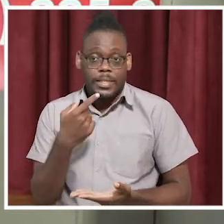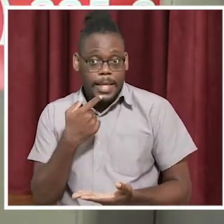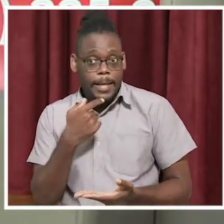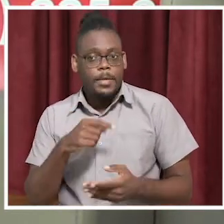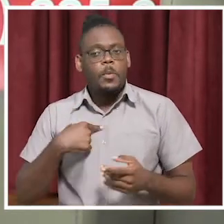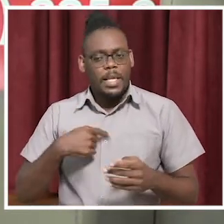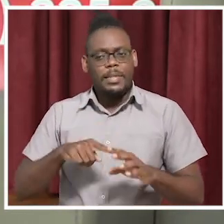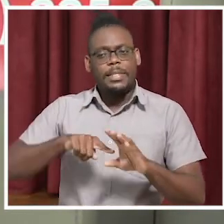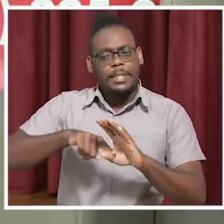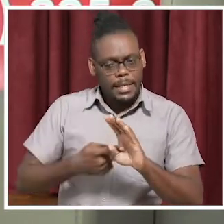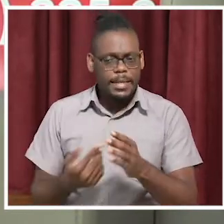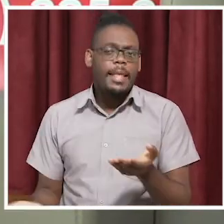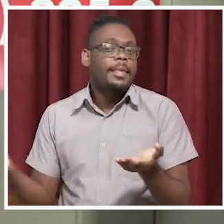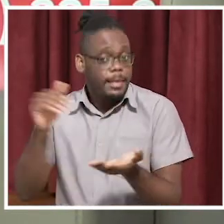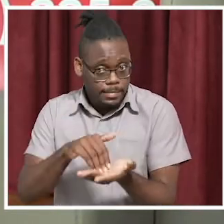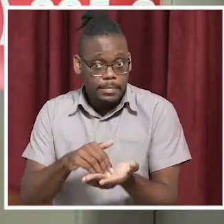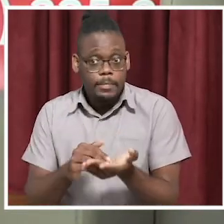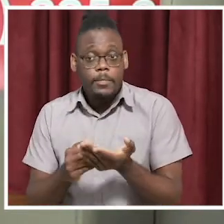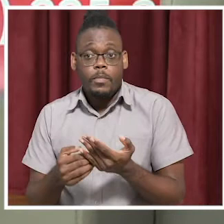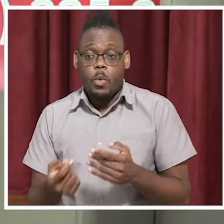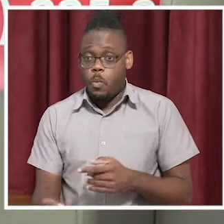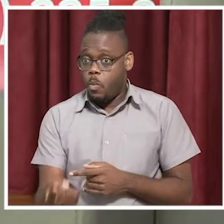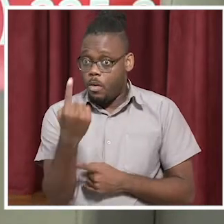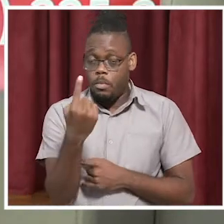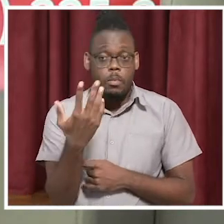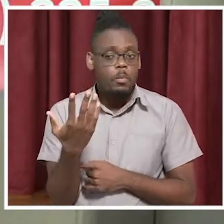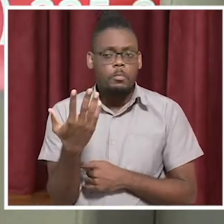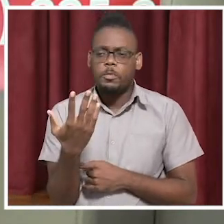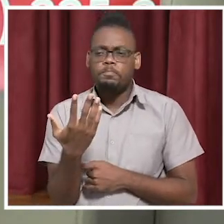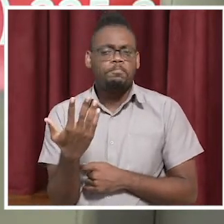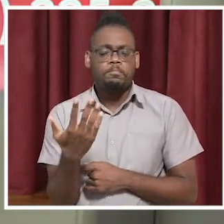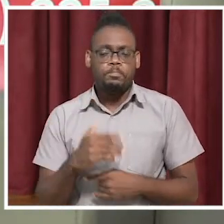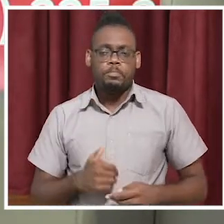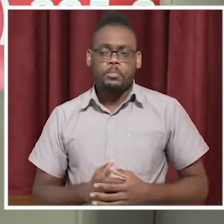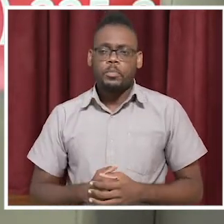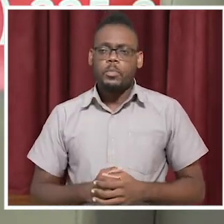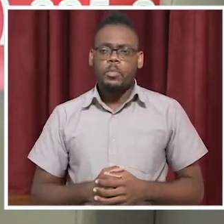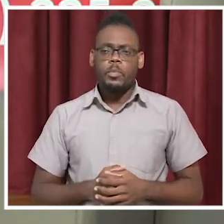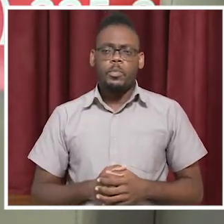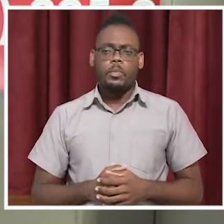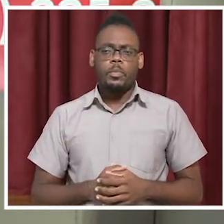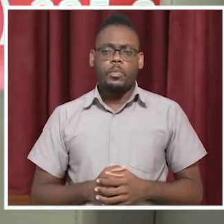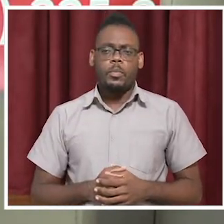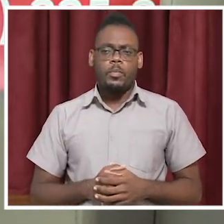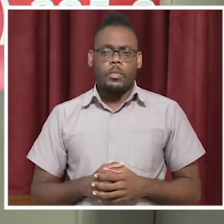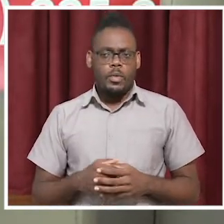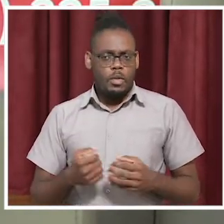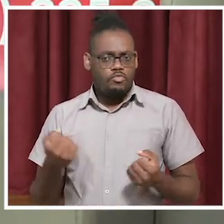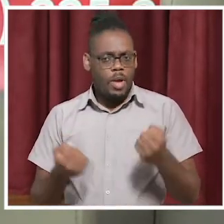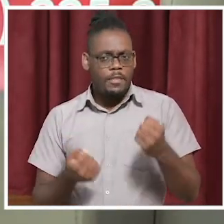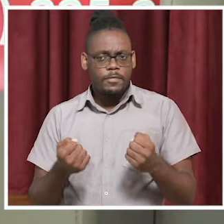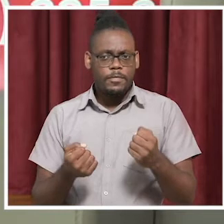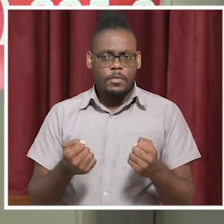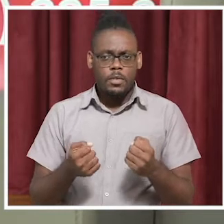thankfully. One of the first ones was a drive-through, first ever drive-through grant distribution, mm. that is keeping